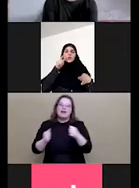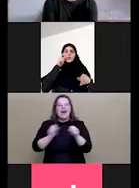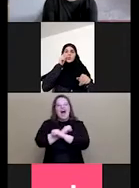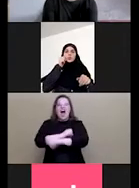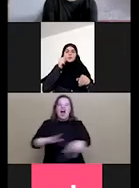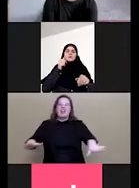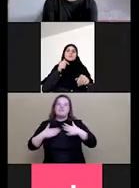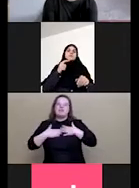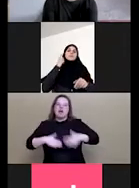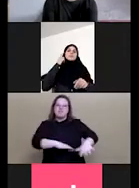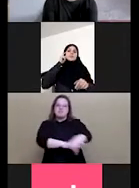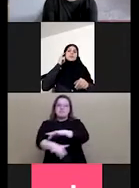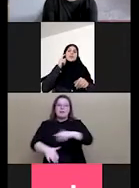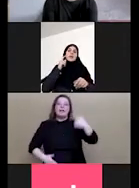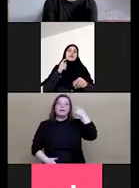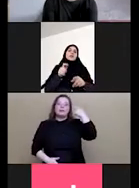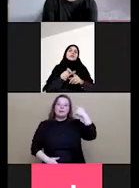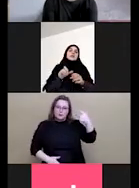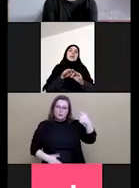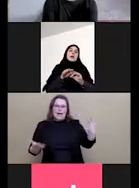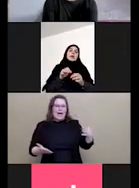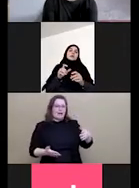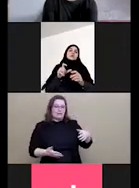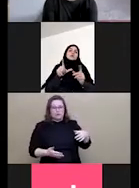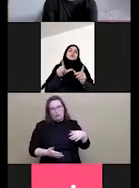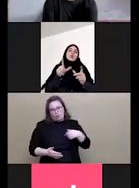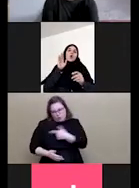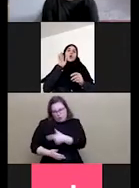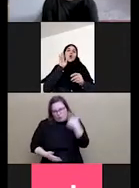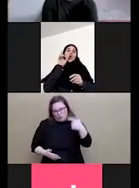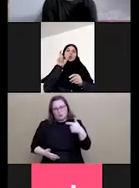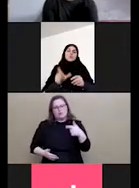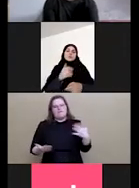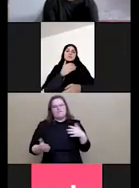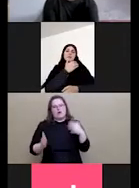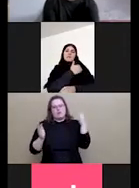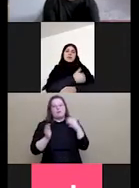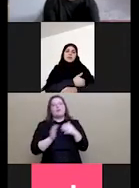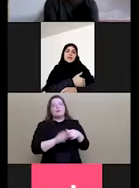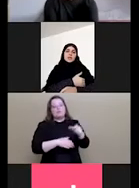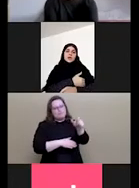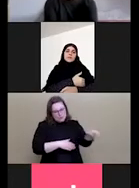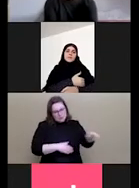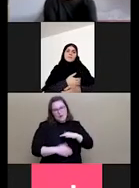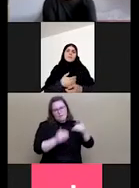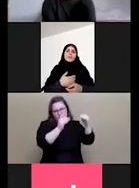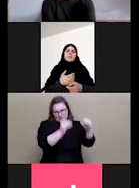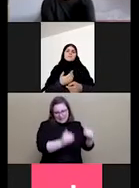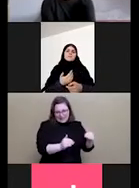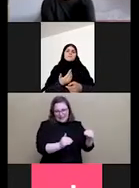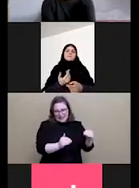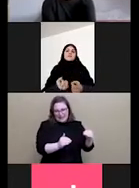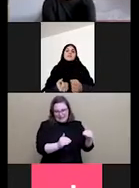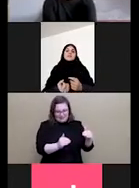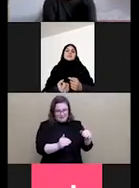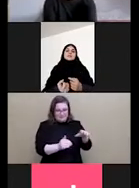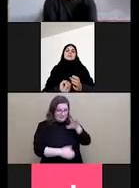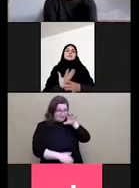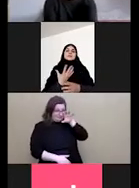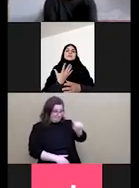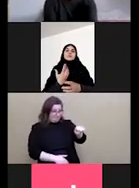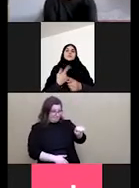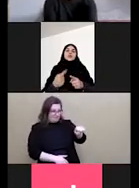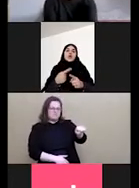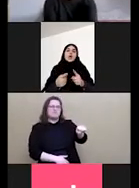they're feeling that this is where the problem comes from, is that basically when we see a person with disability, we